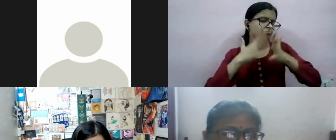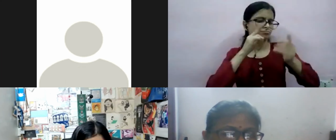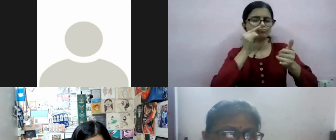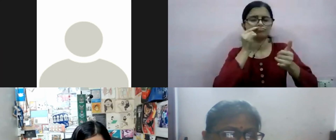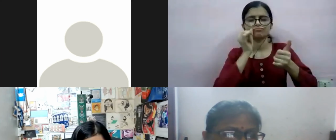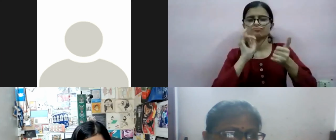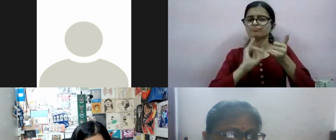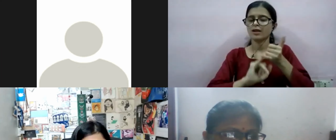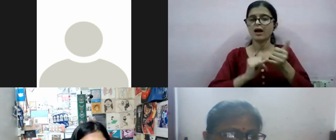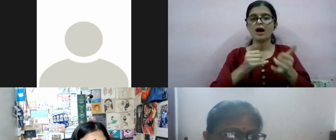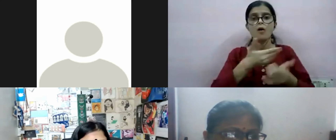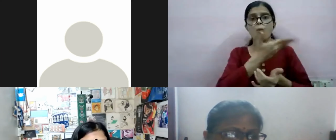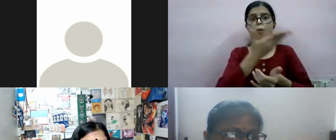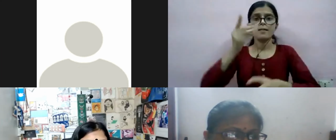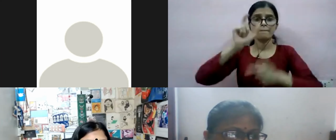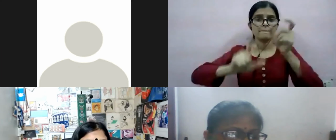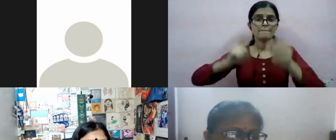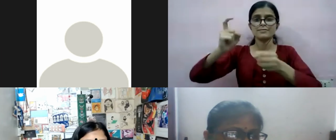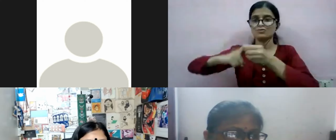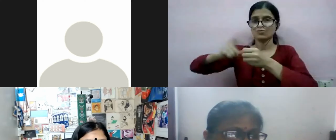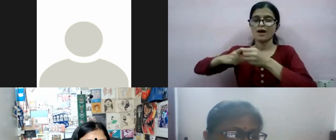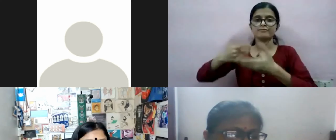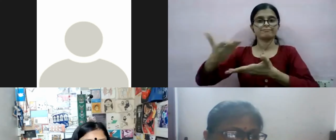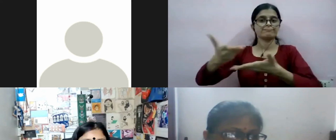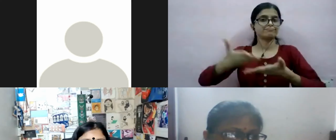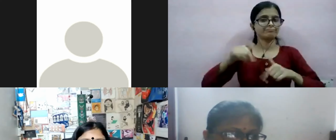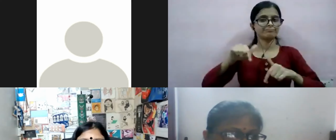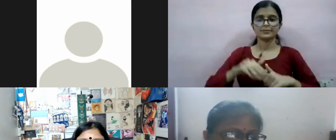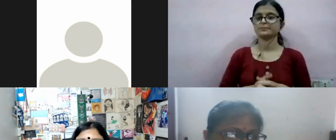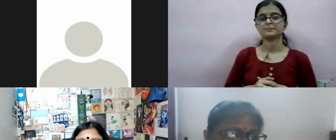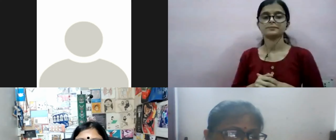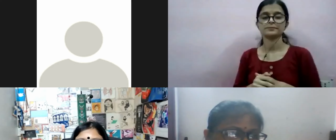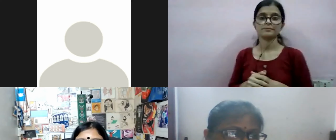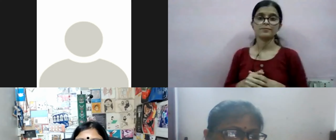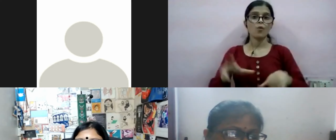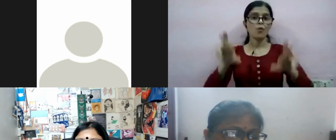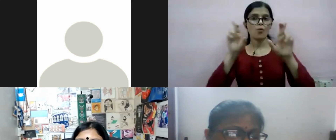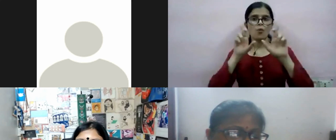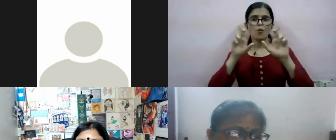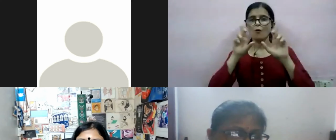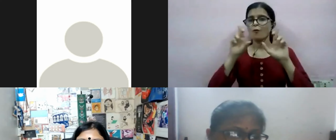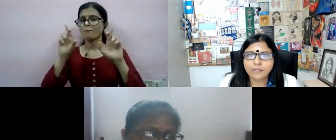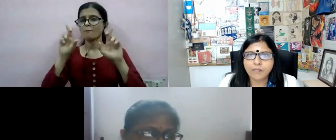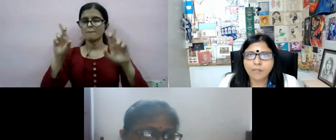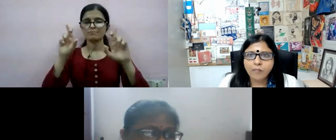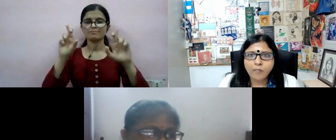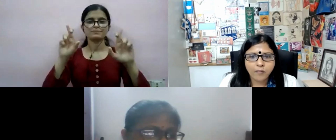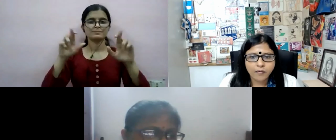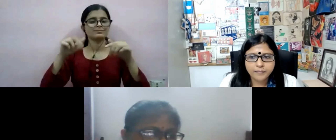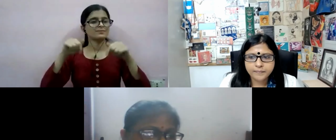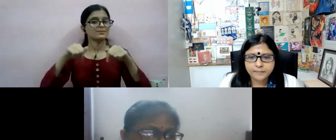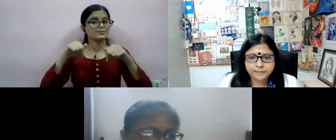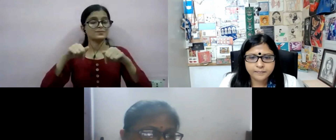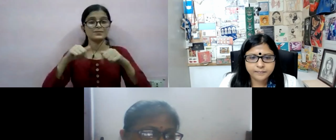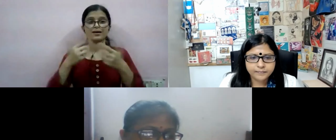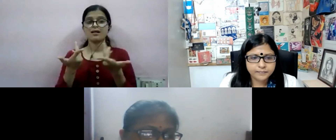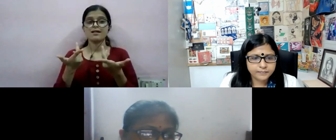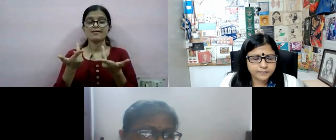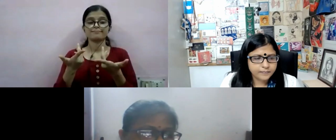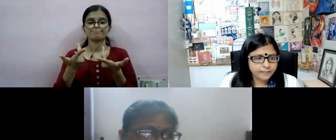Welcome to all the participants here, and we hope to have a very lively session here